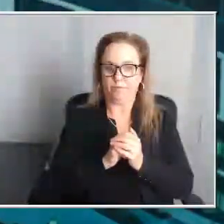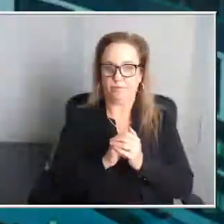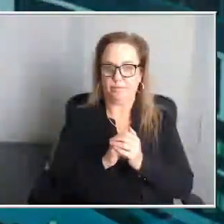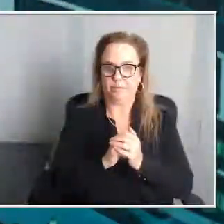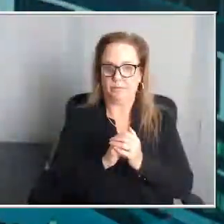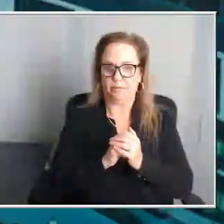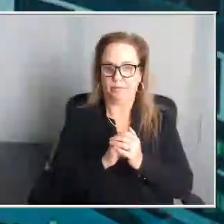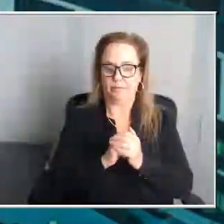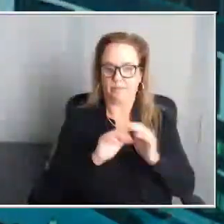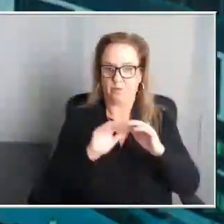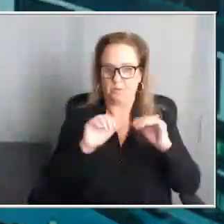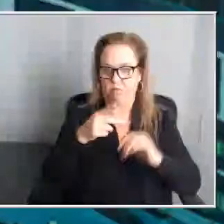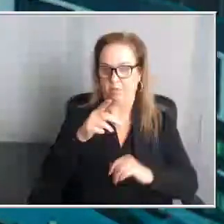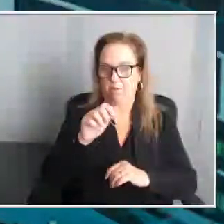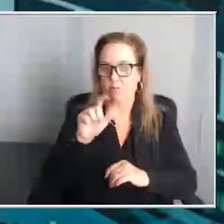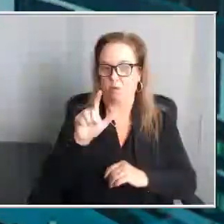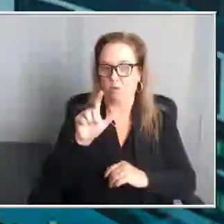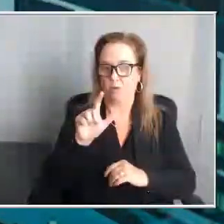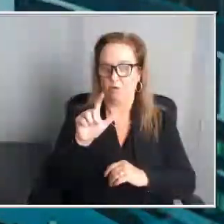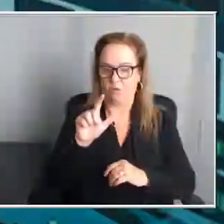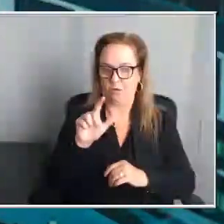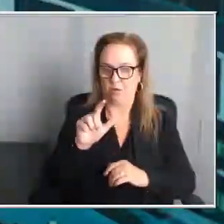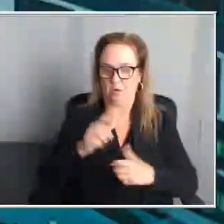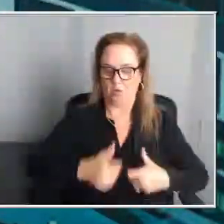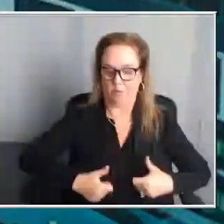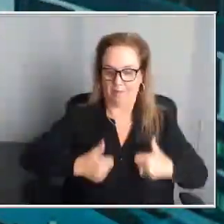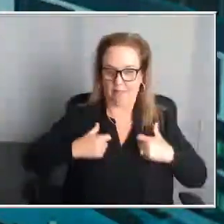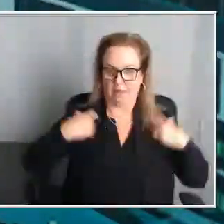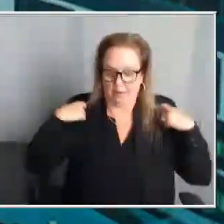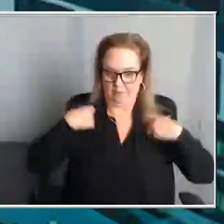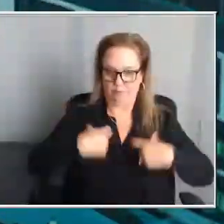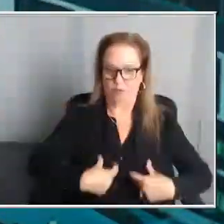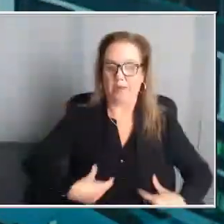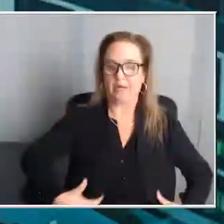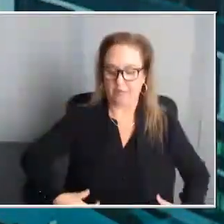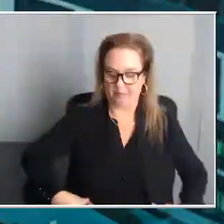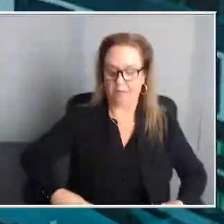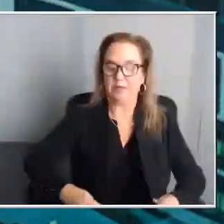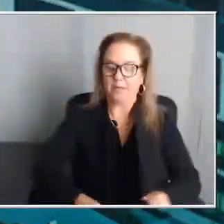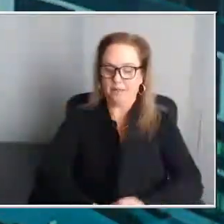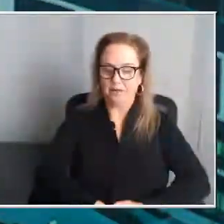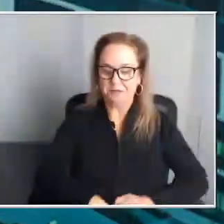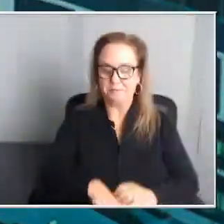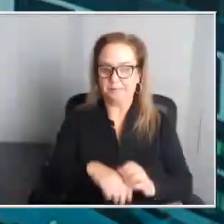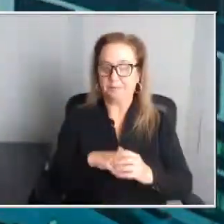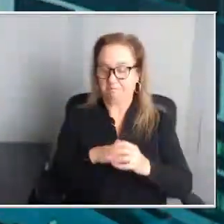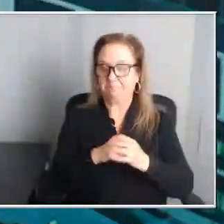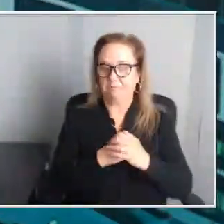swim in a pool without a life jacket. I